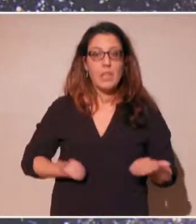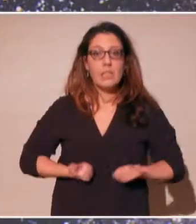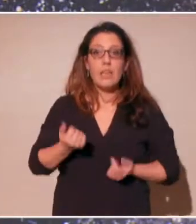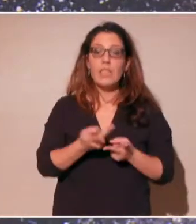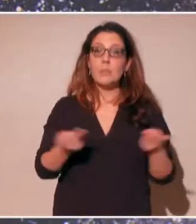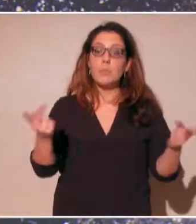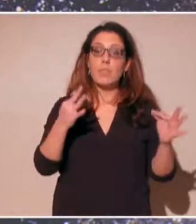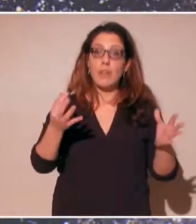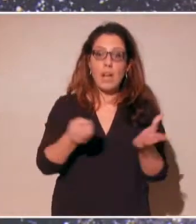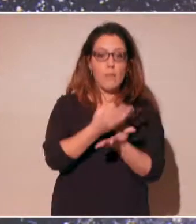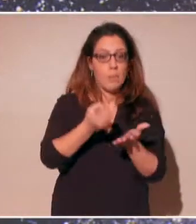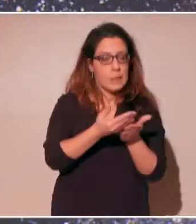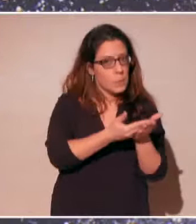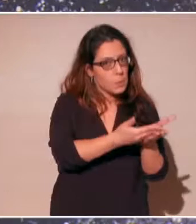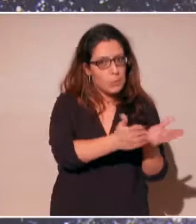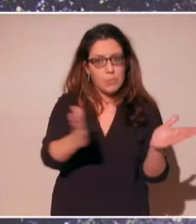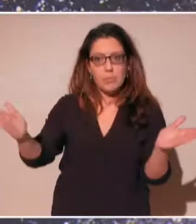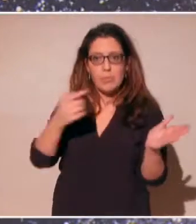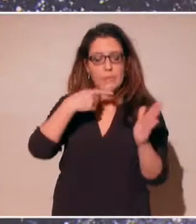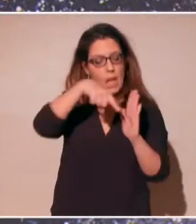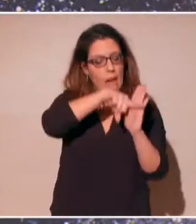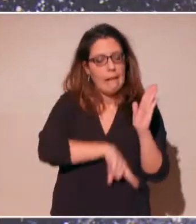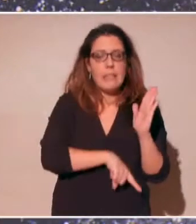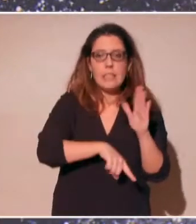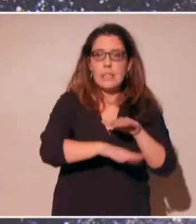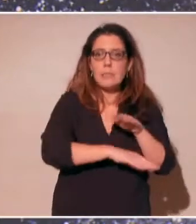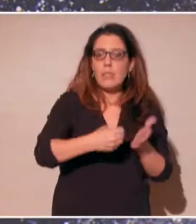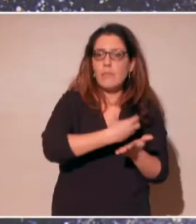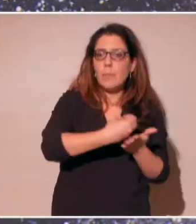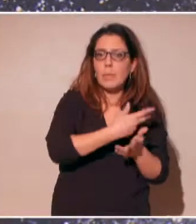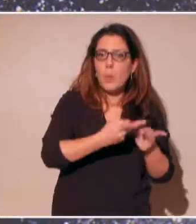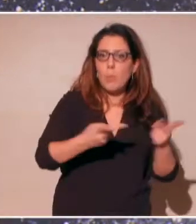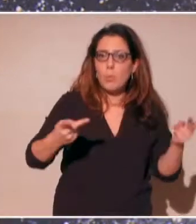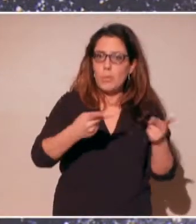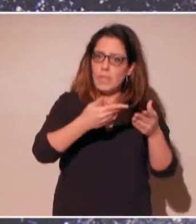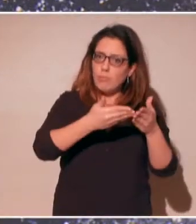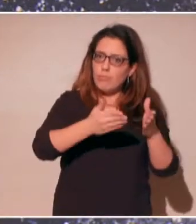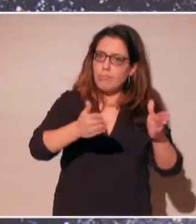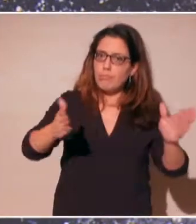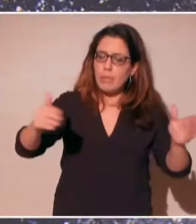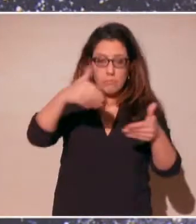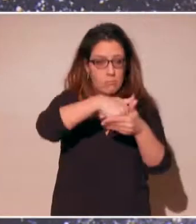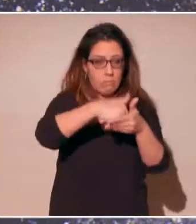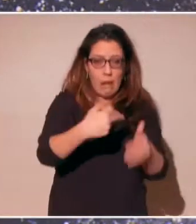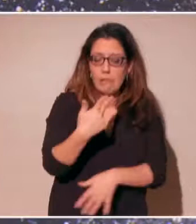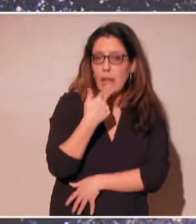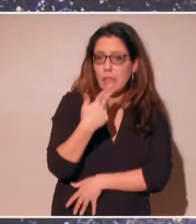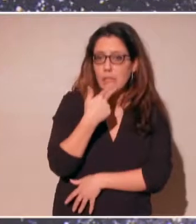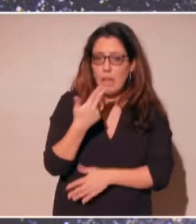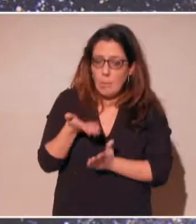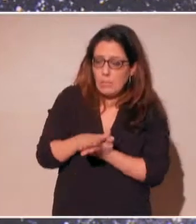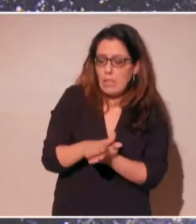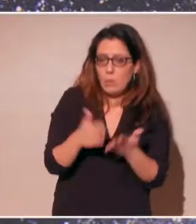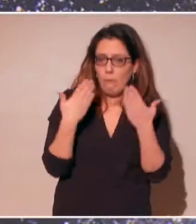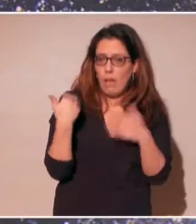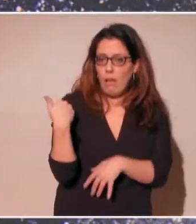to widen the scope of the public data services. This means that we're going to make sure